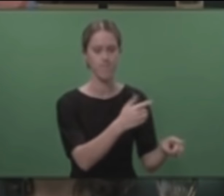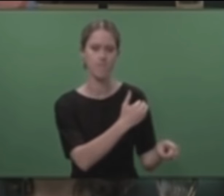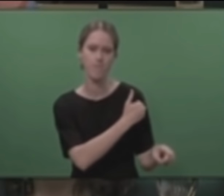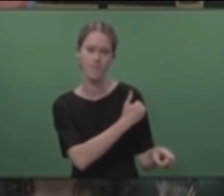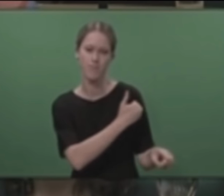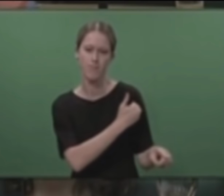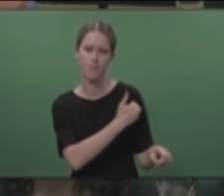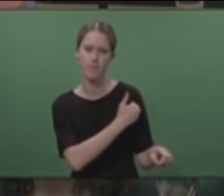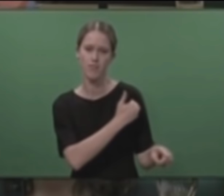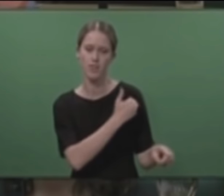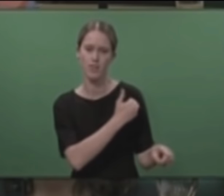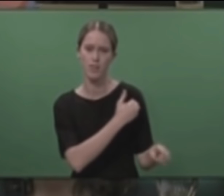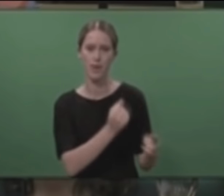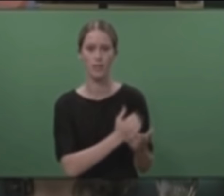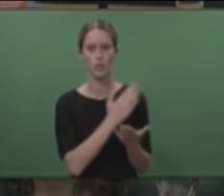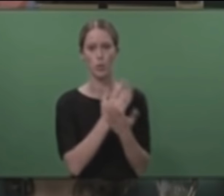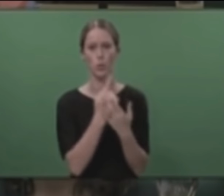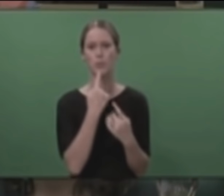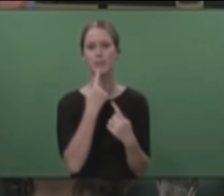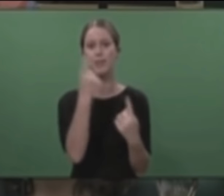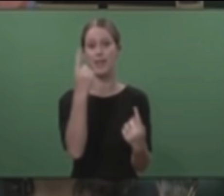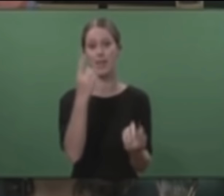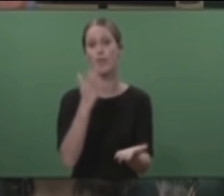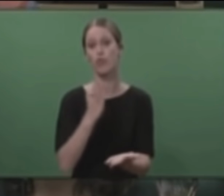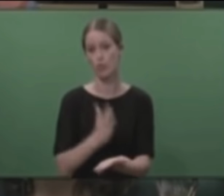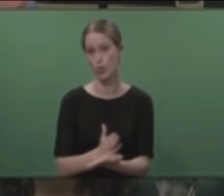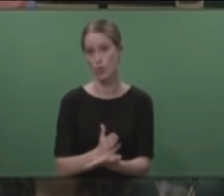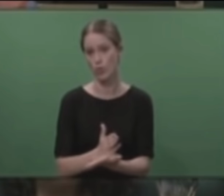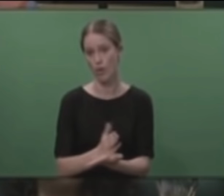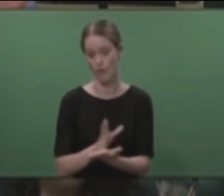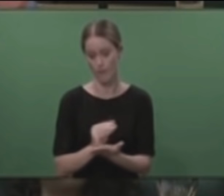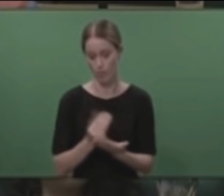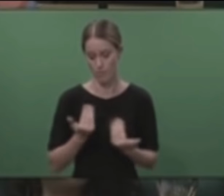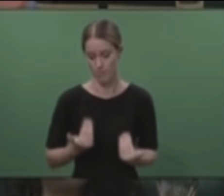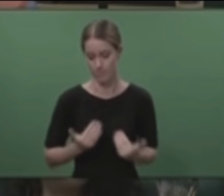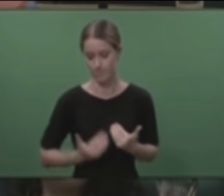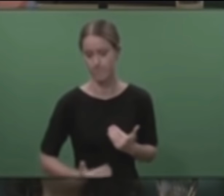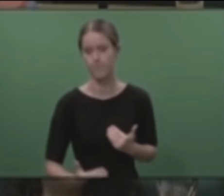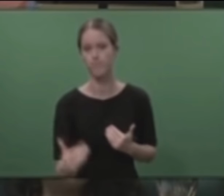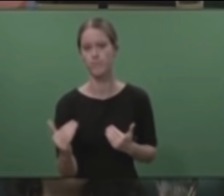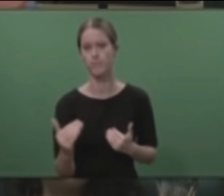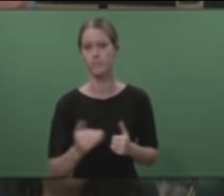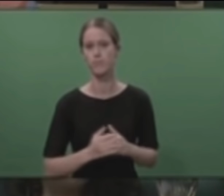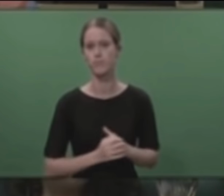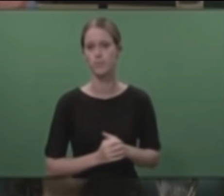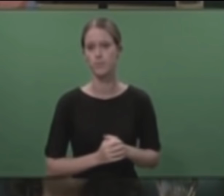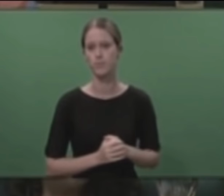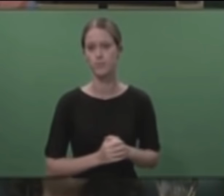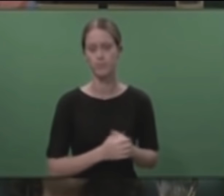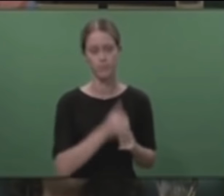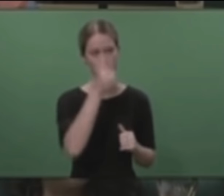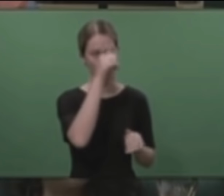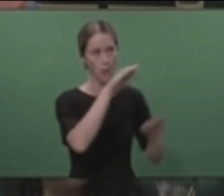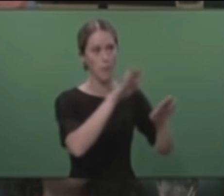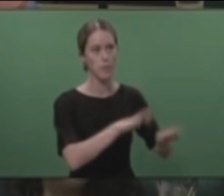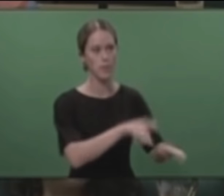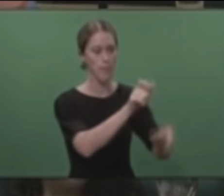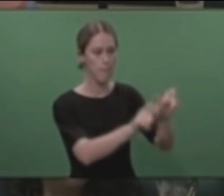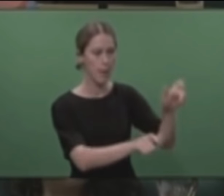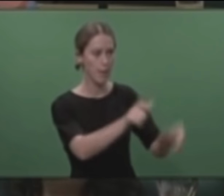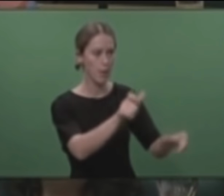ensure that we tell the truth right from the start. I note the Muslim